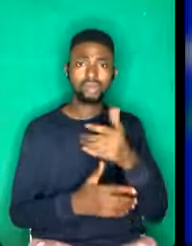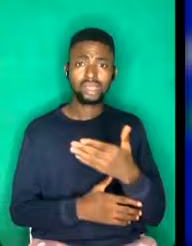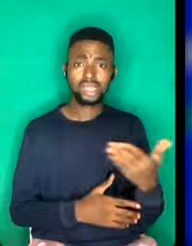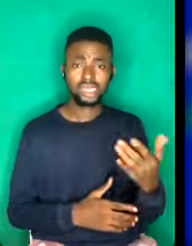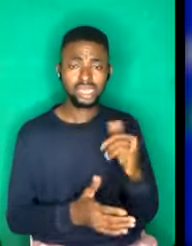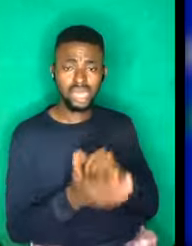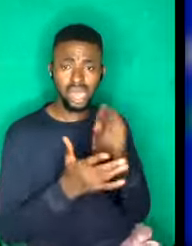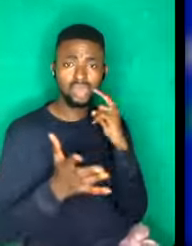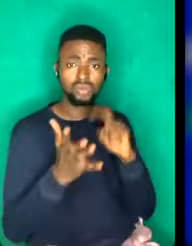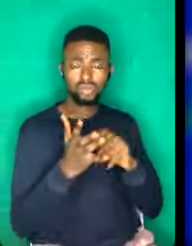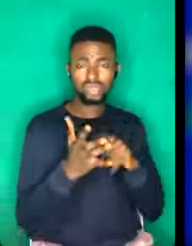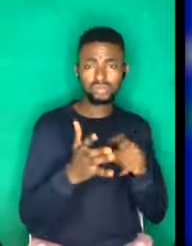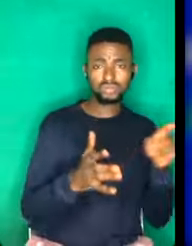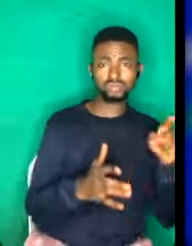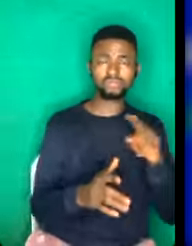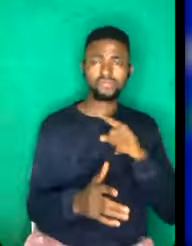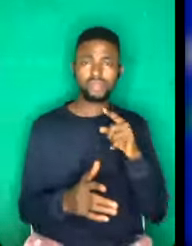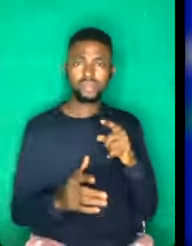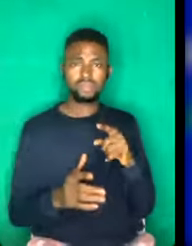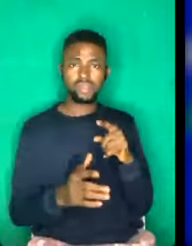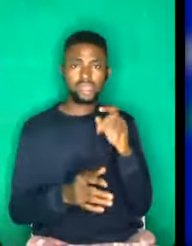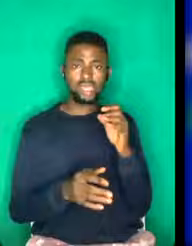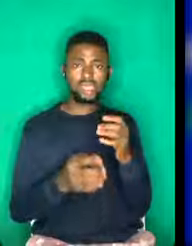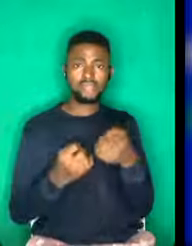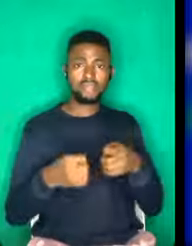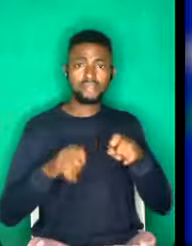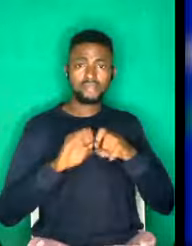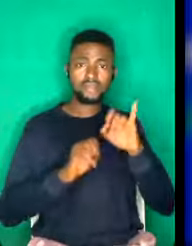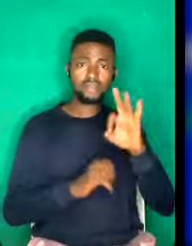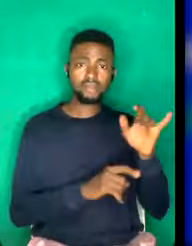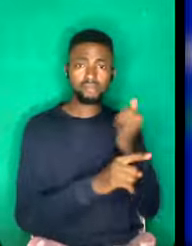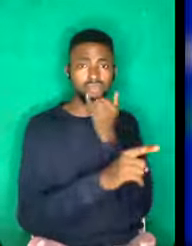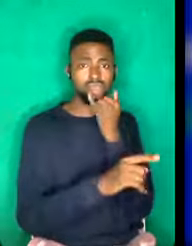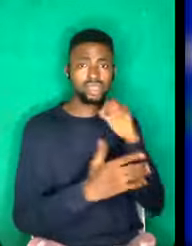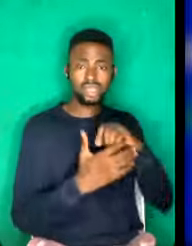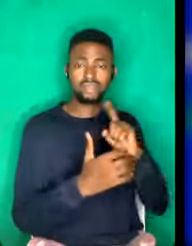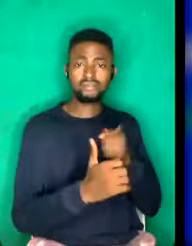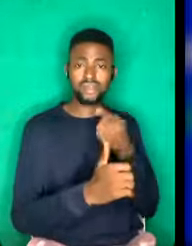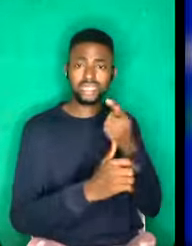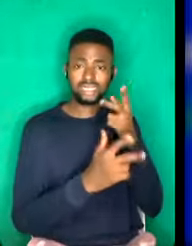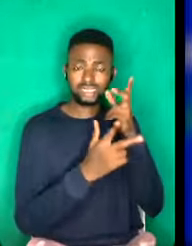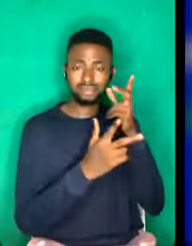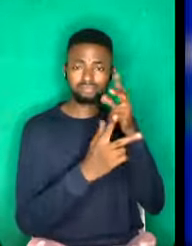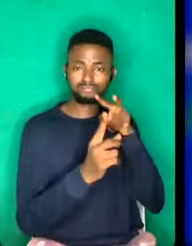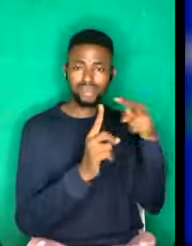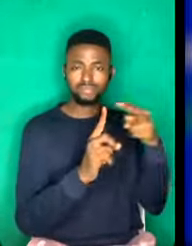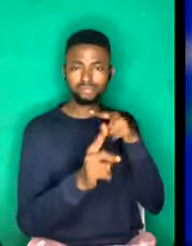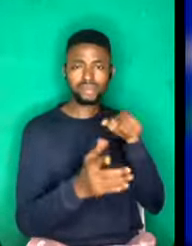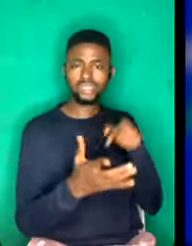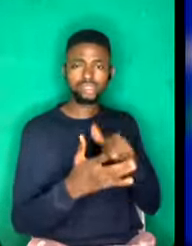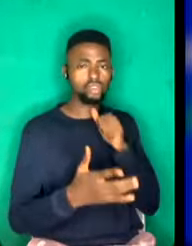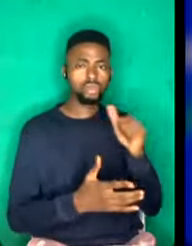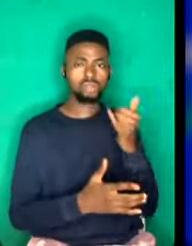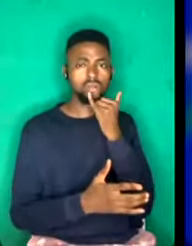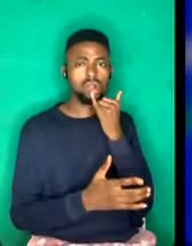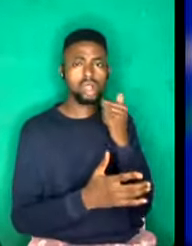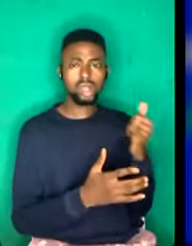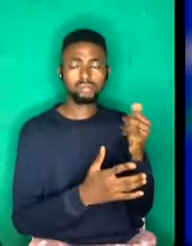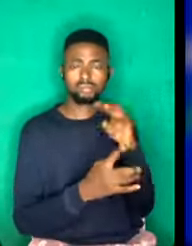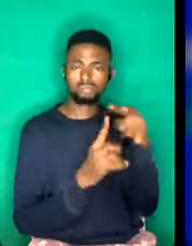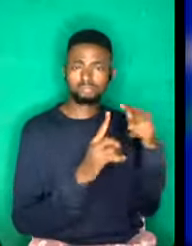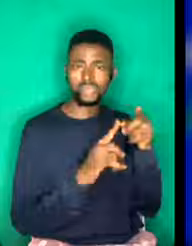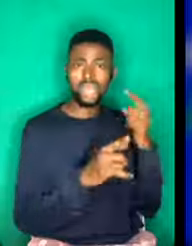noticed. In fact, this one, even if I am wrong in the first perception, this one is not a wrong something. I noticed